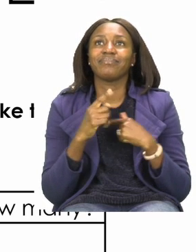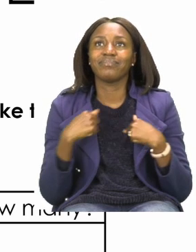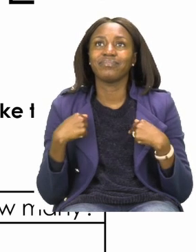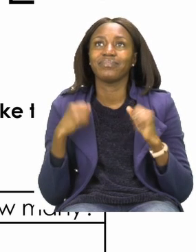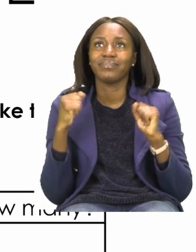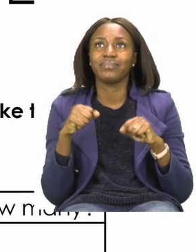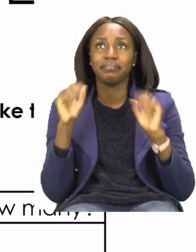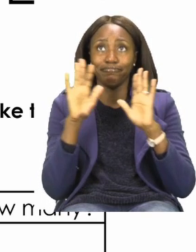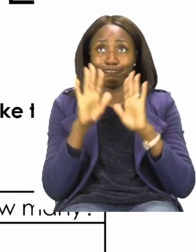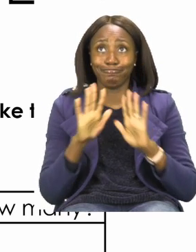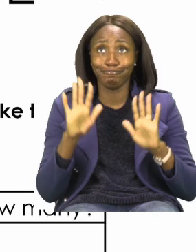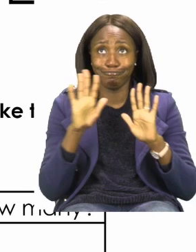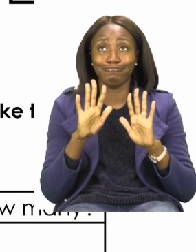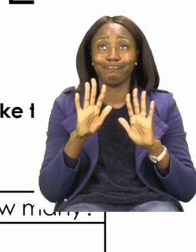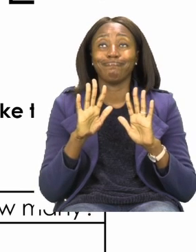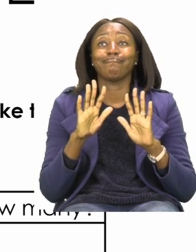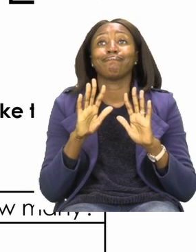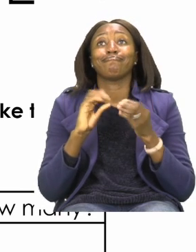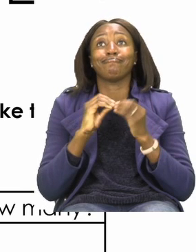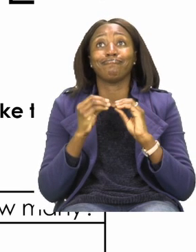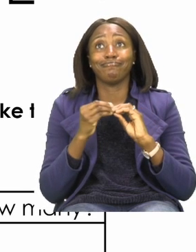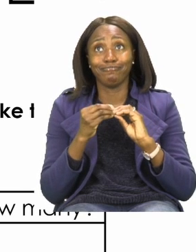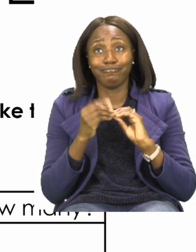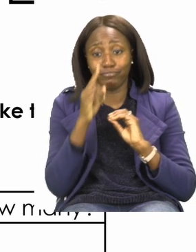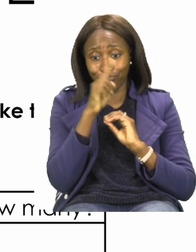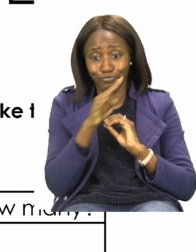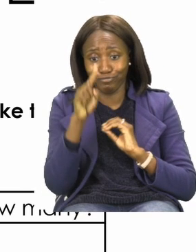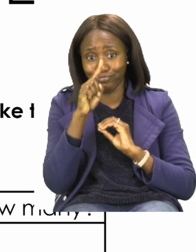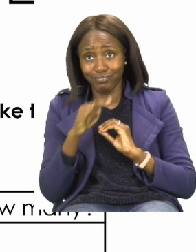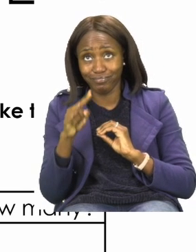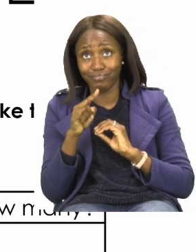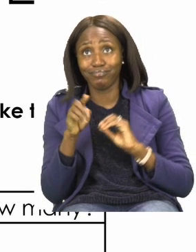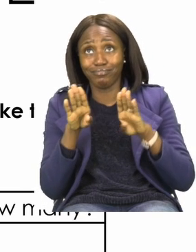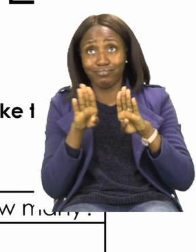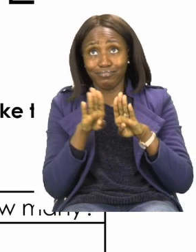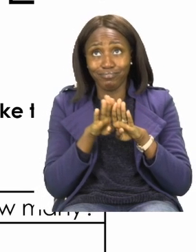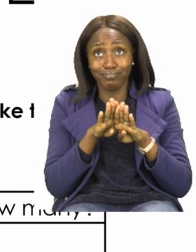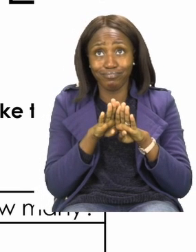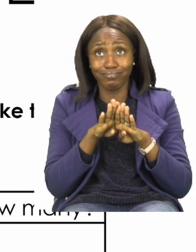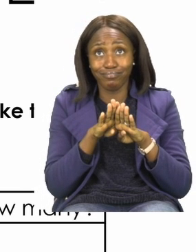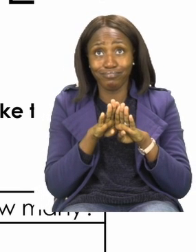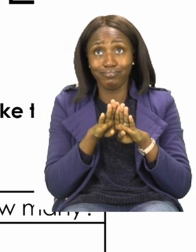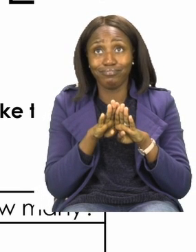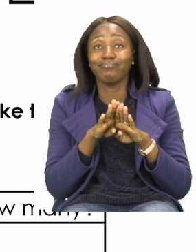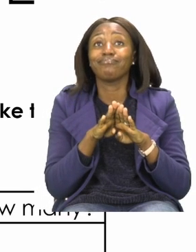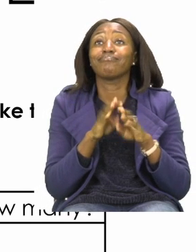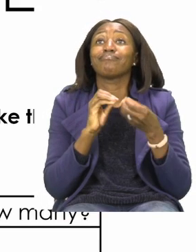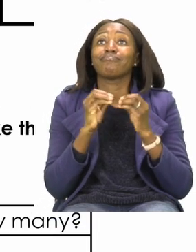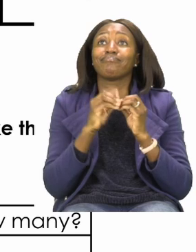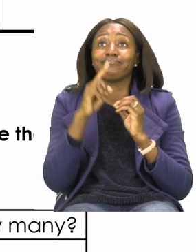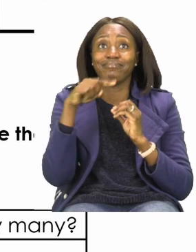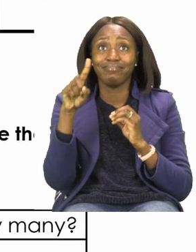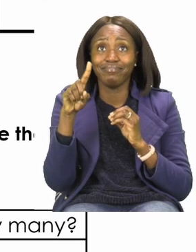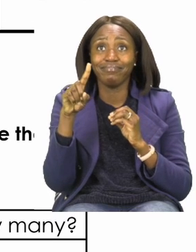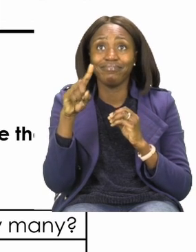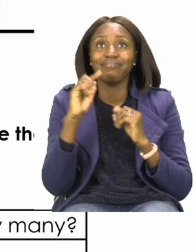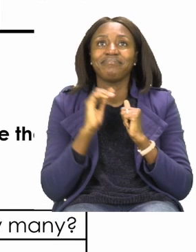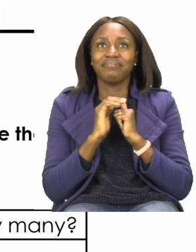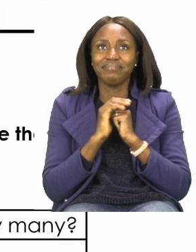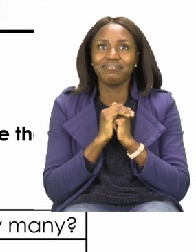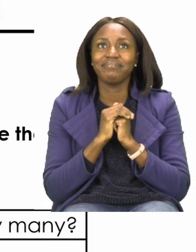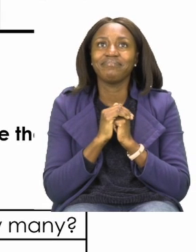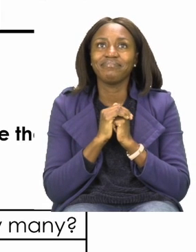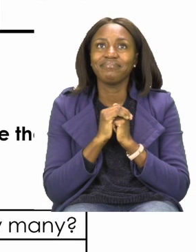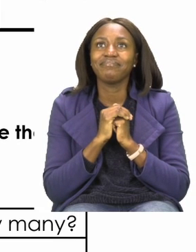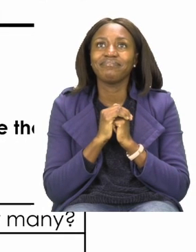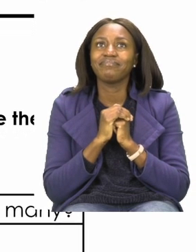of circles in each of the frames to make the right number. As you can see, they have given